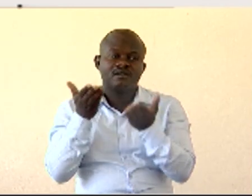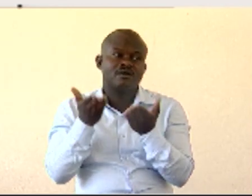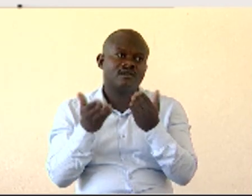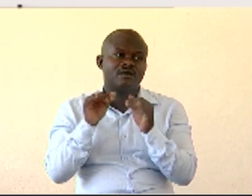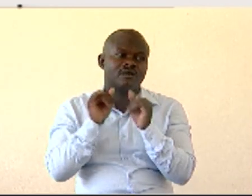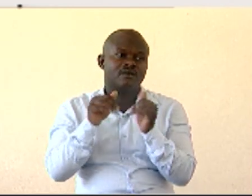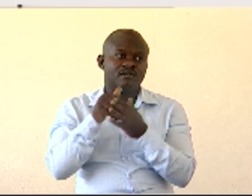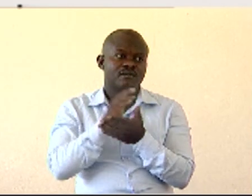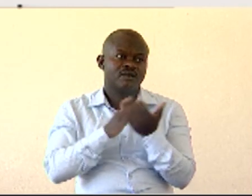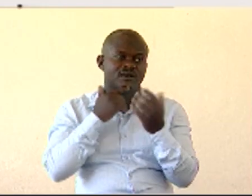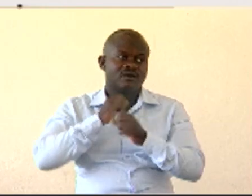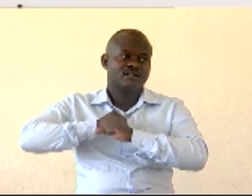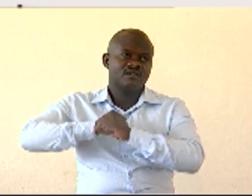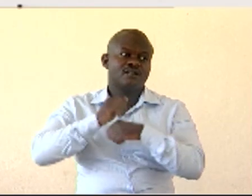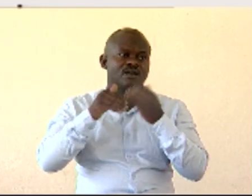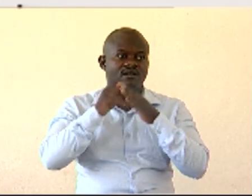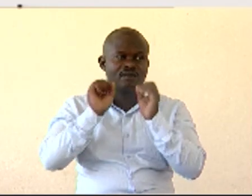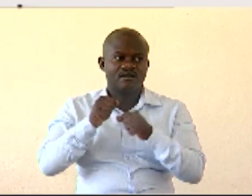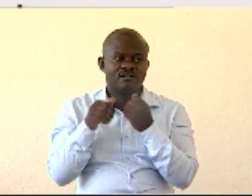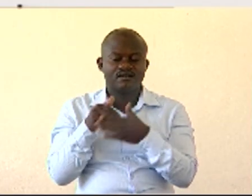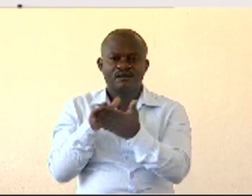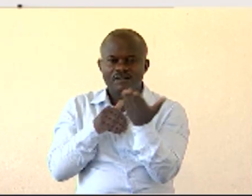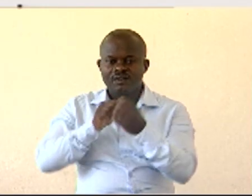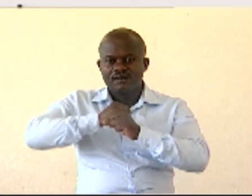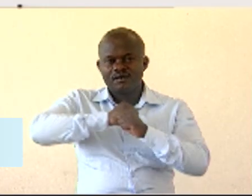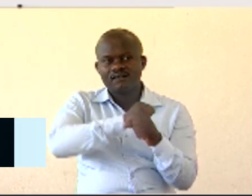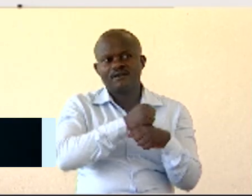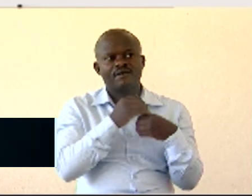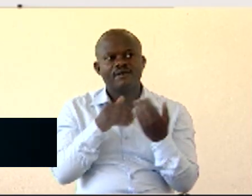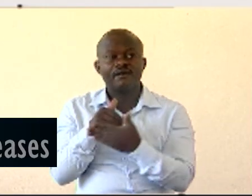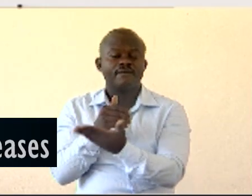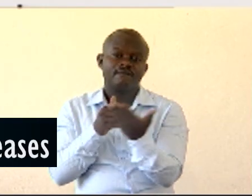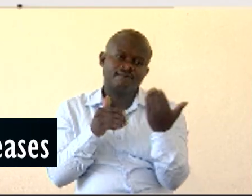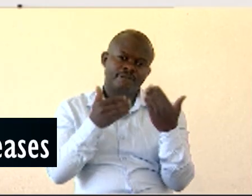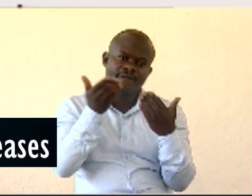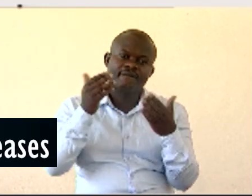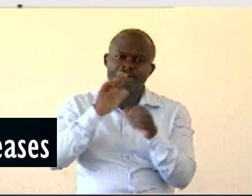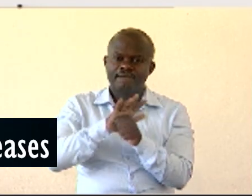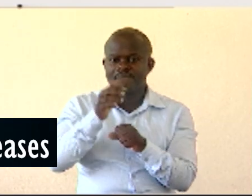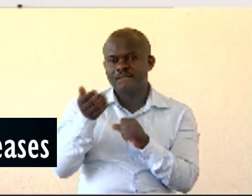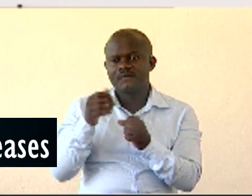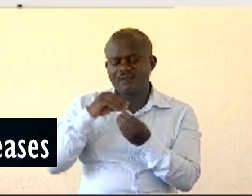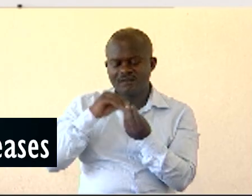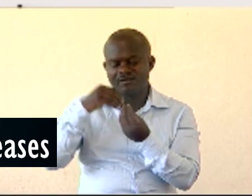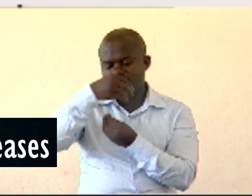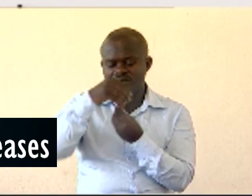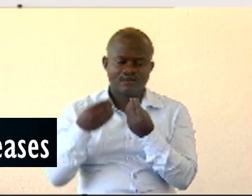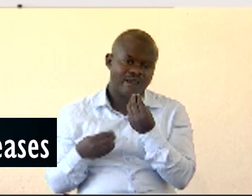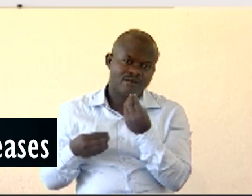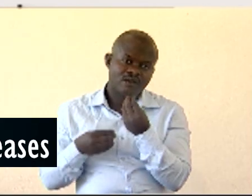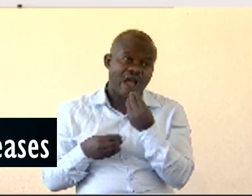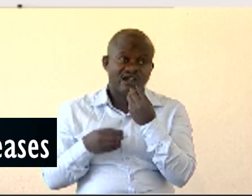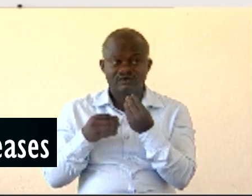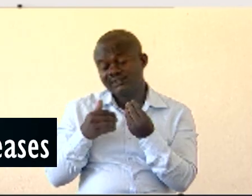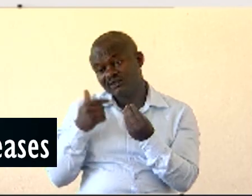remaining part is safe. How sure are you that the remaining part is safe? And you eventually eat that remaining part of the yellow banana. and